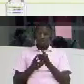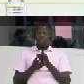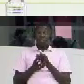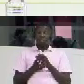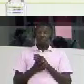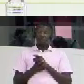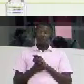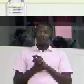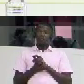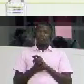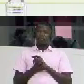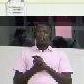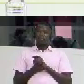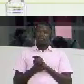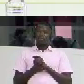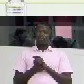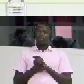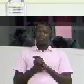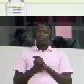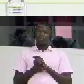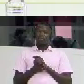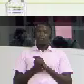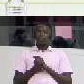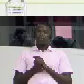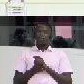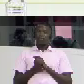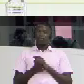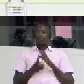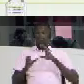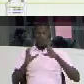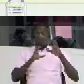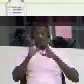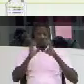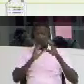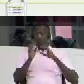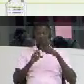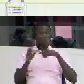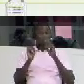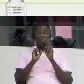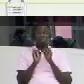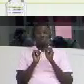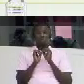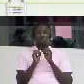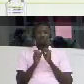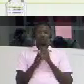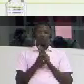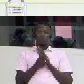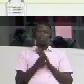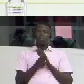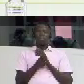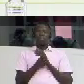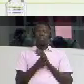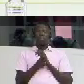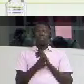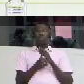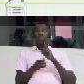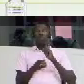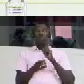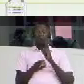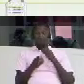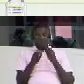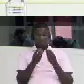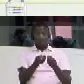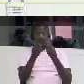that I communicate ak ñoom directly. I did not communicate with them directly. waaye information bi ma